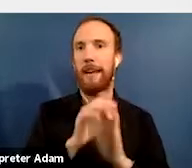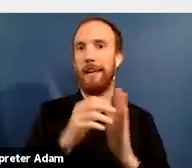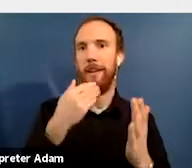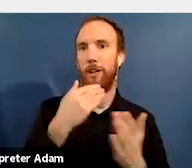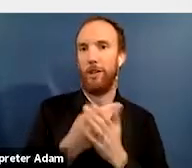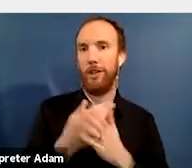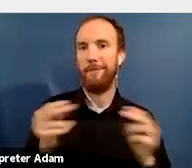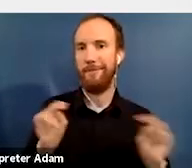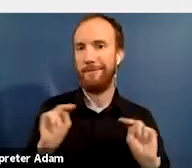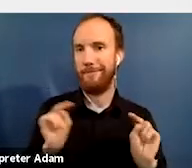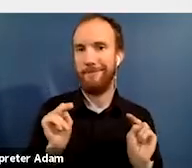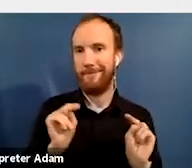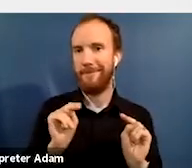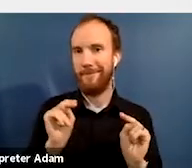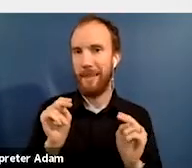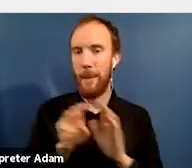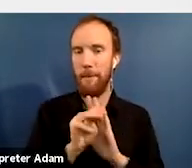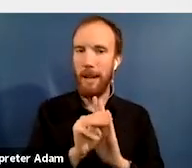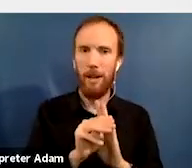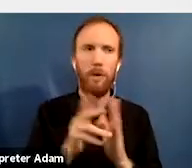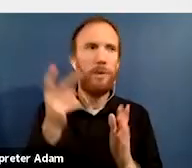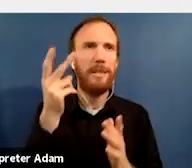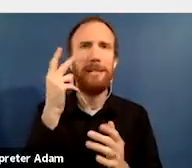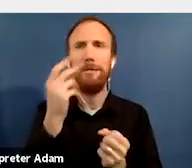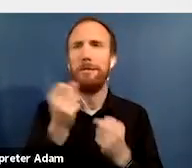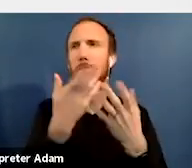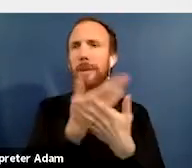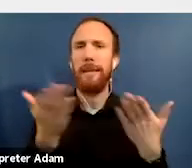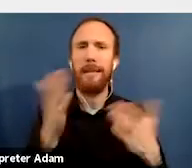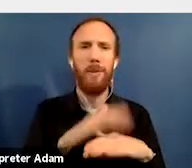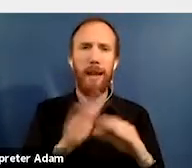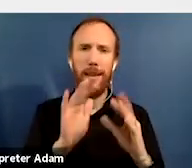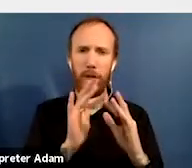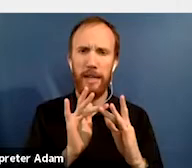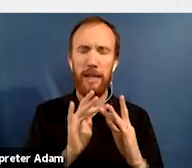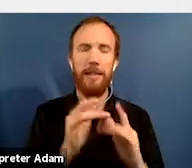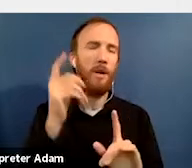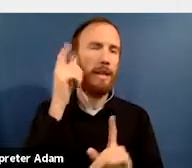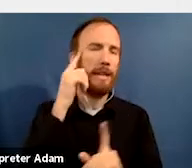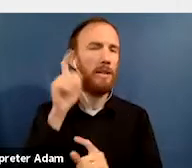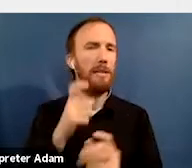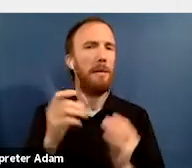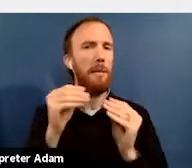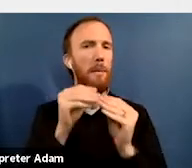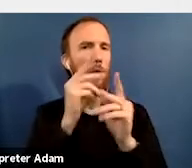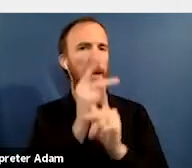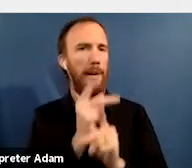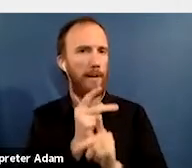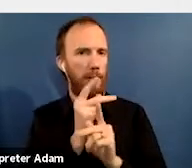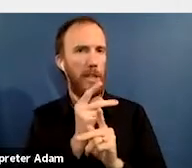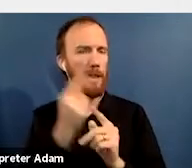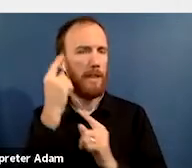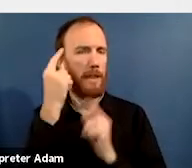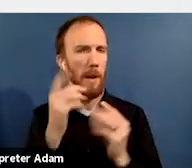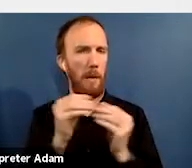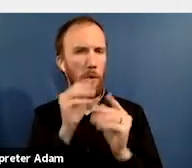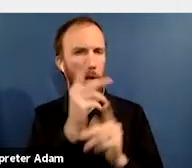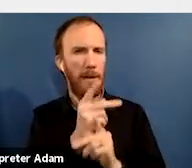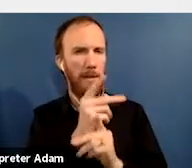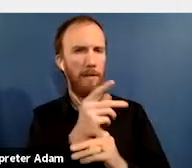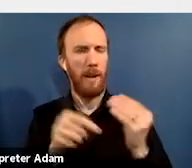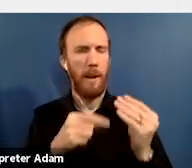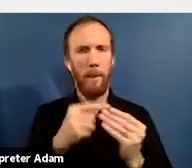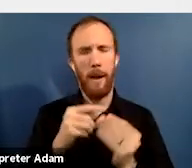the things that we see on the internet on a day-to-day basis. So I think thinking a little bit more carefully about the data sets that we curate. So having